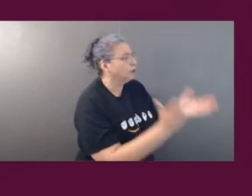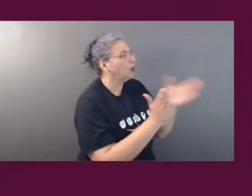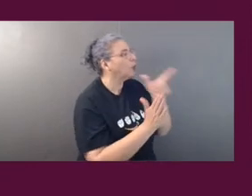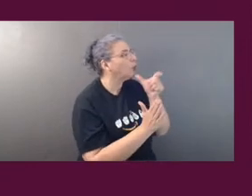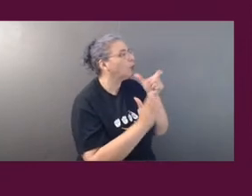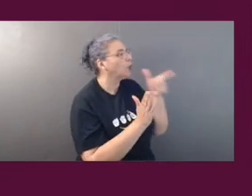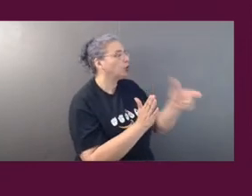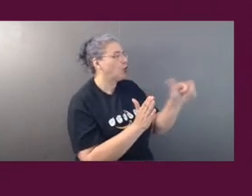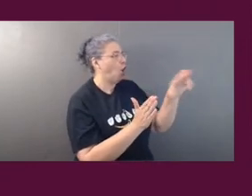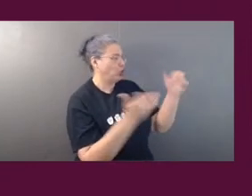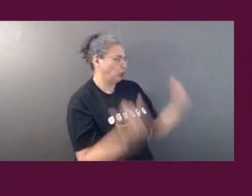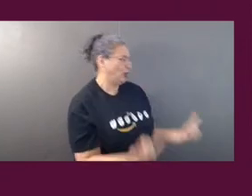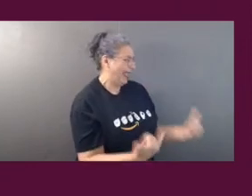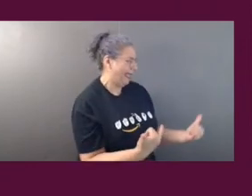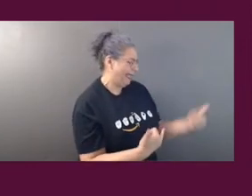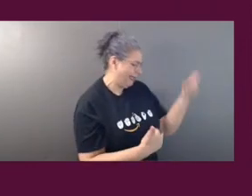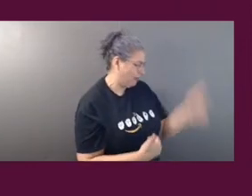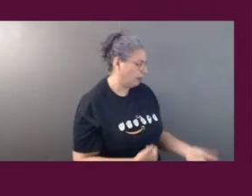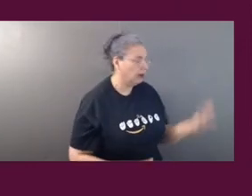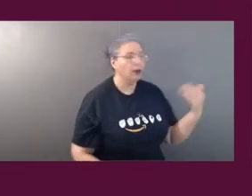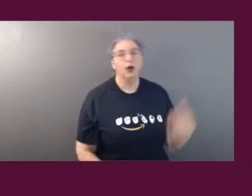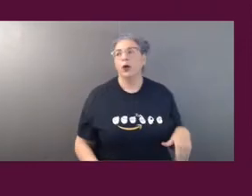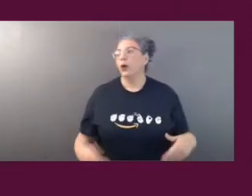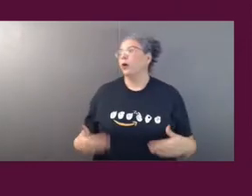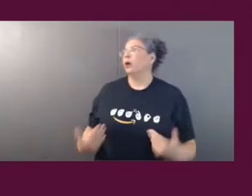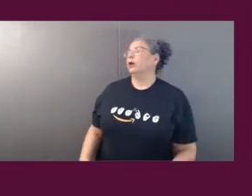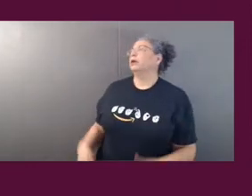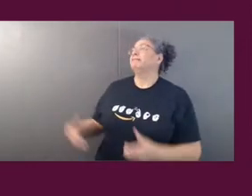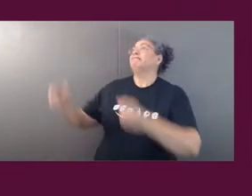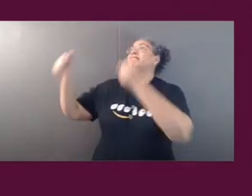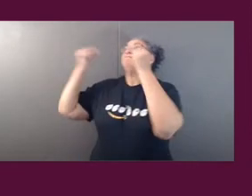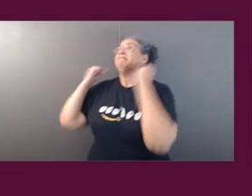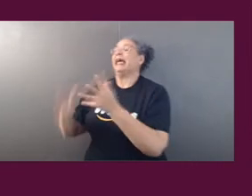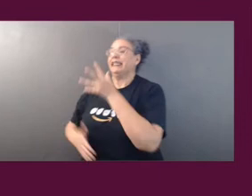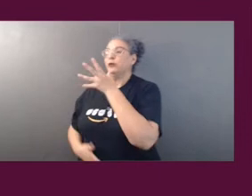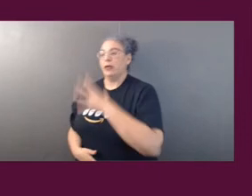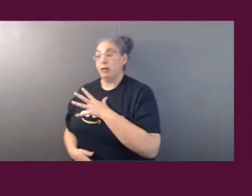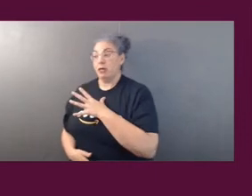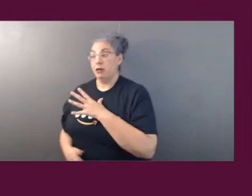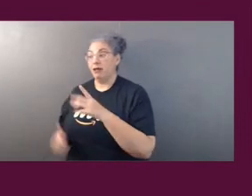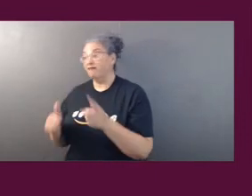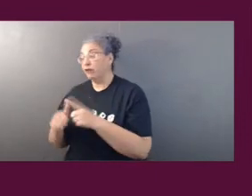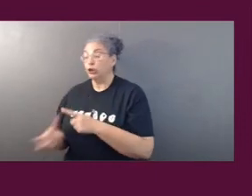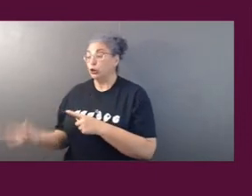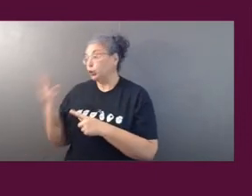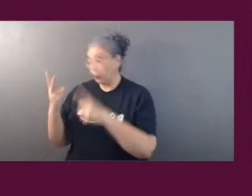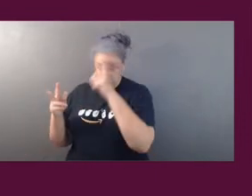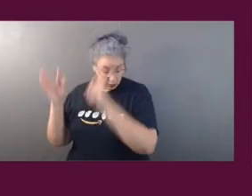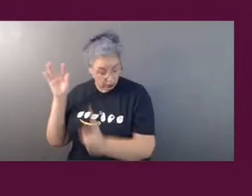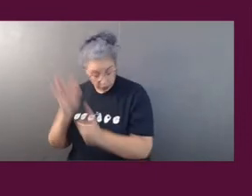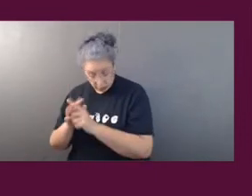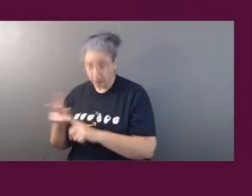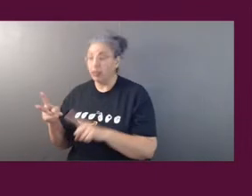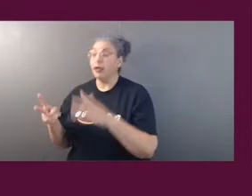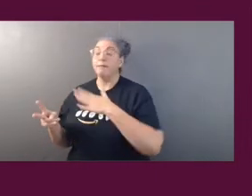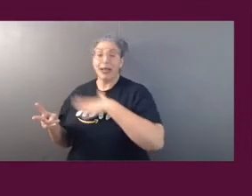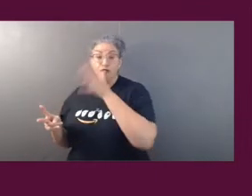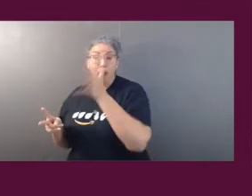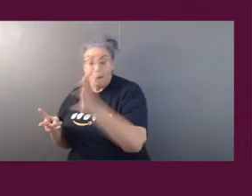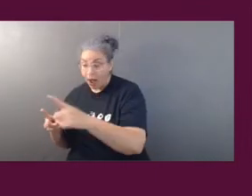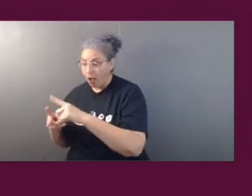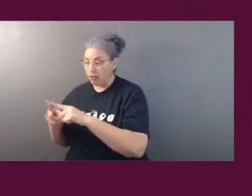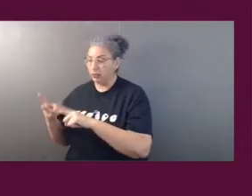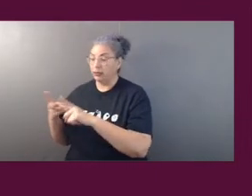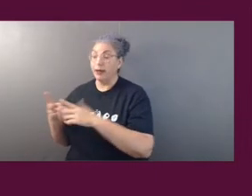many women, so many women. So the first are my grandmothers and my mother. You know, I'm the daughter of